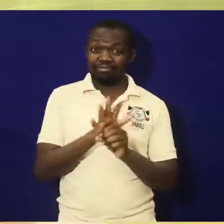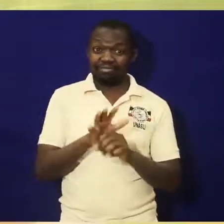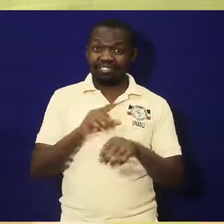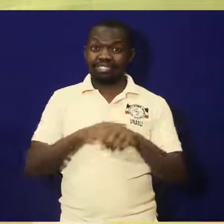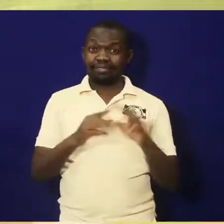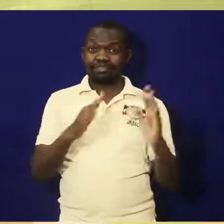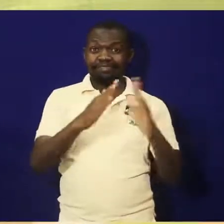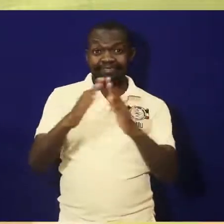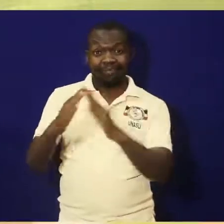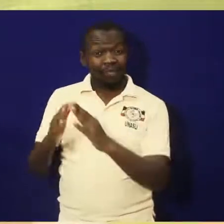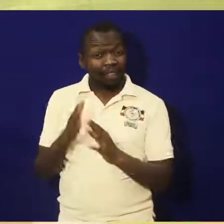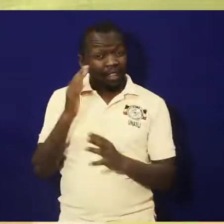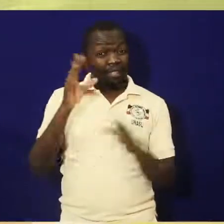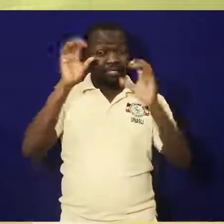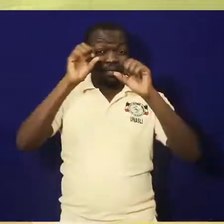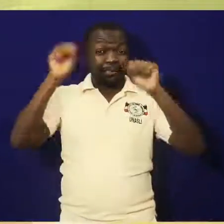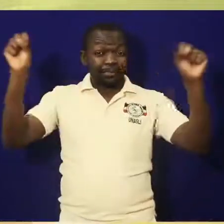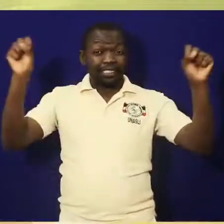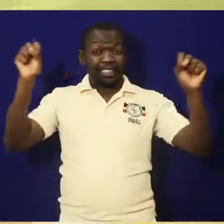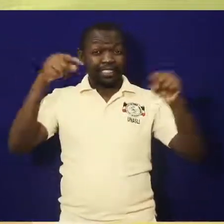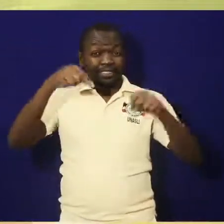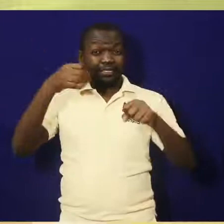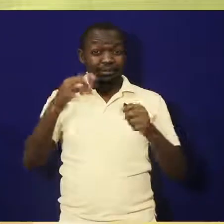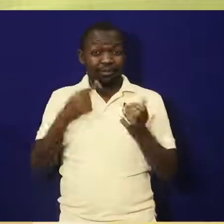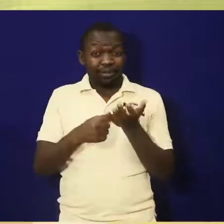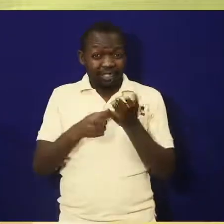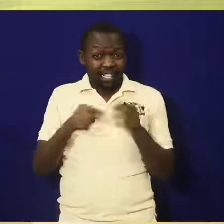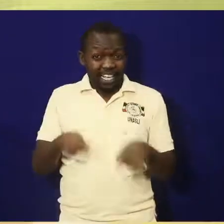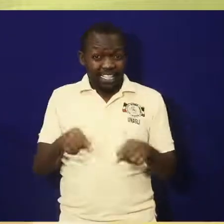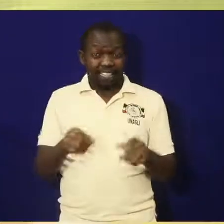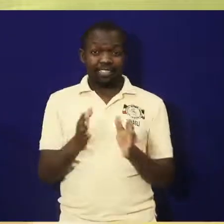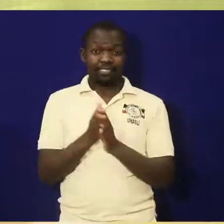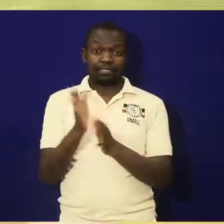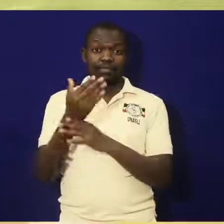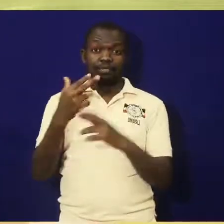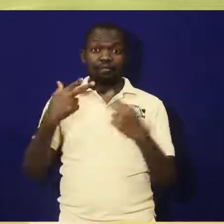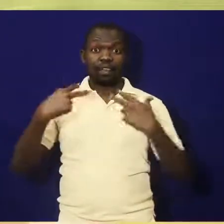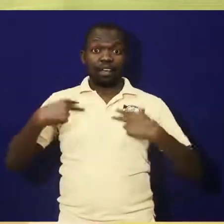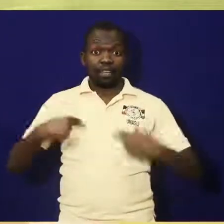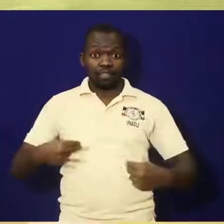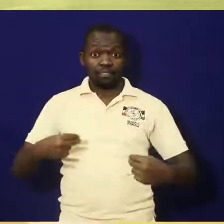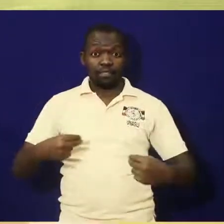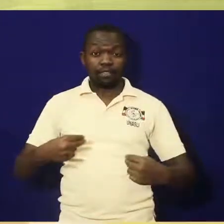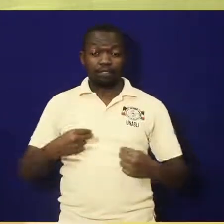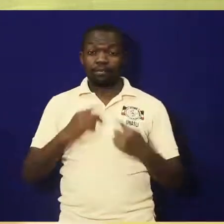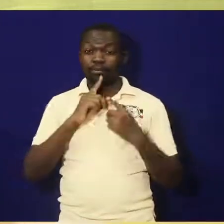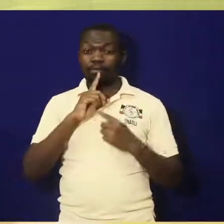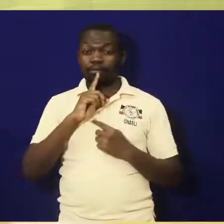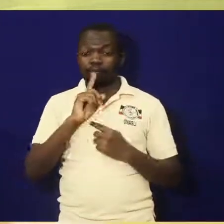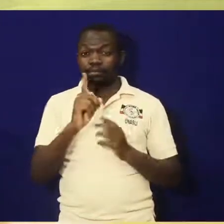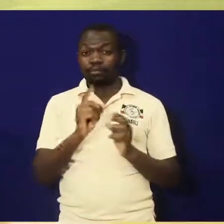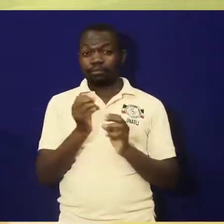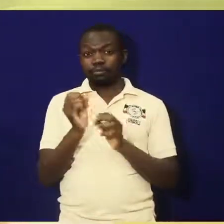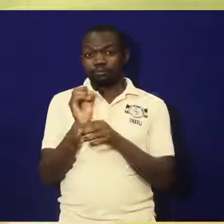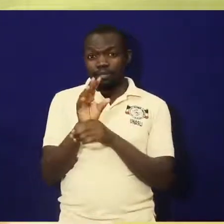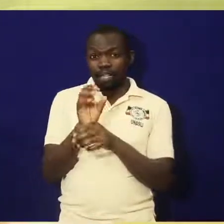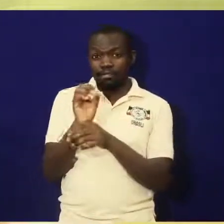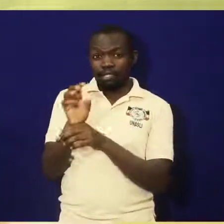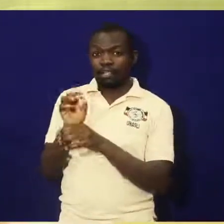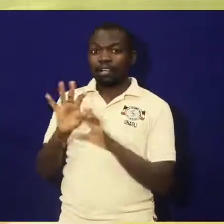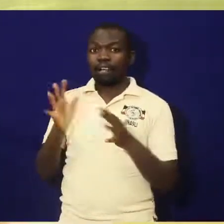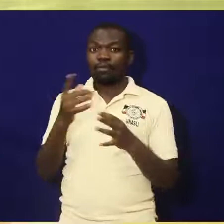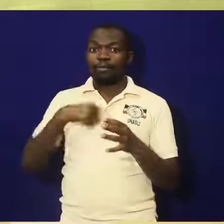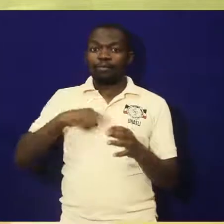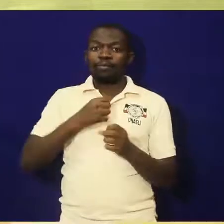The President of the Republic of Uganda and the Ministry of Health have given us further advice in order to